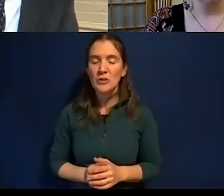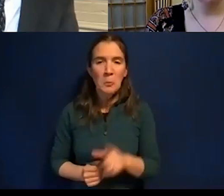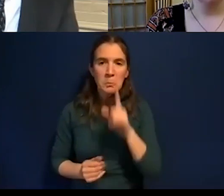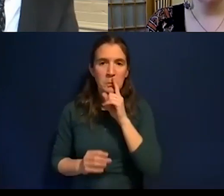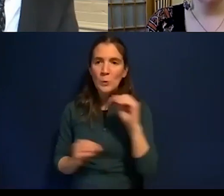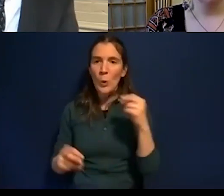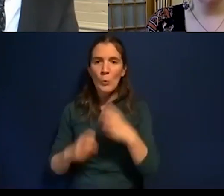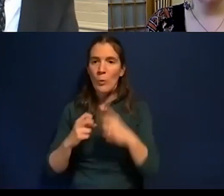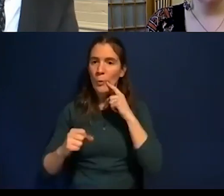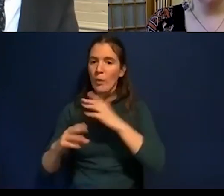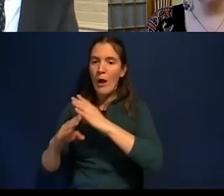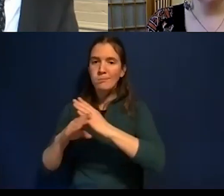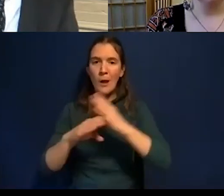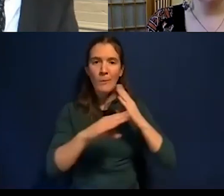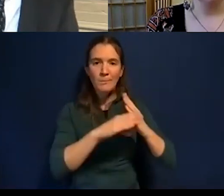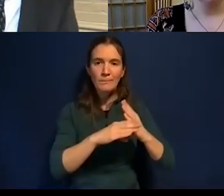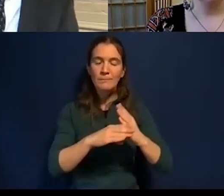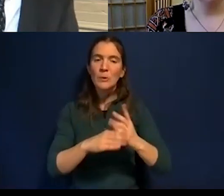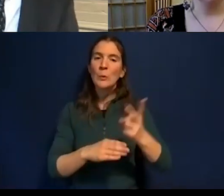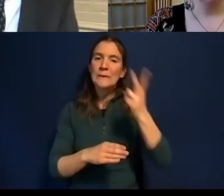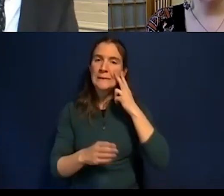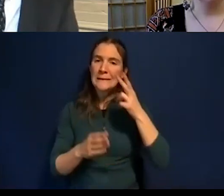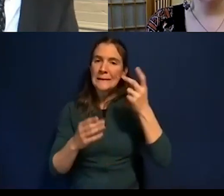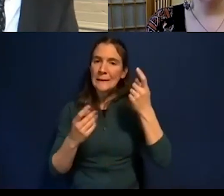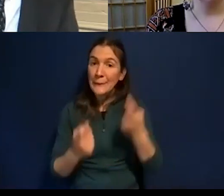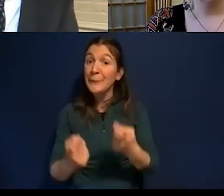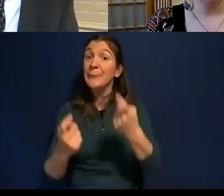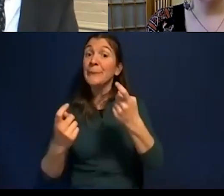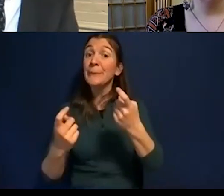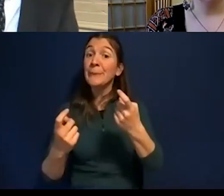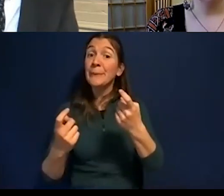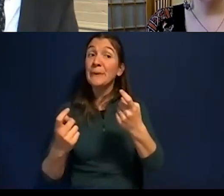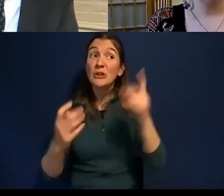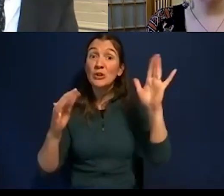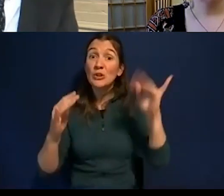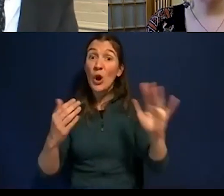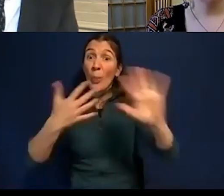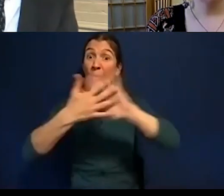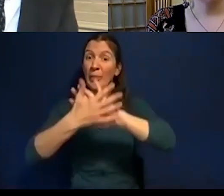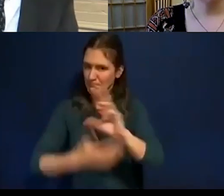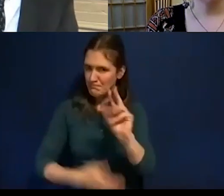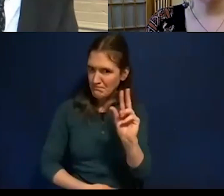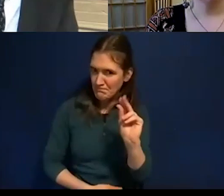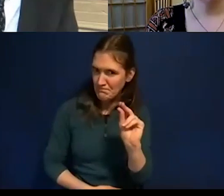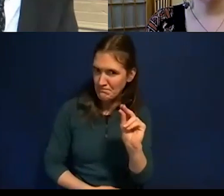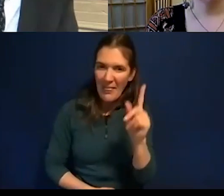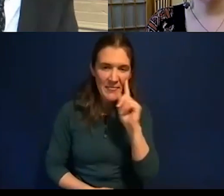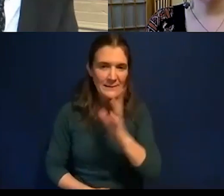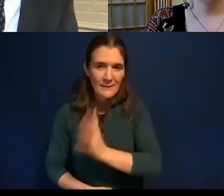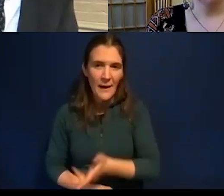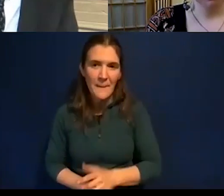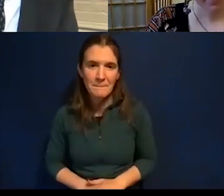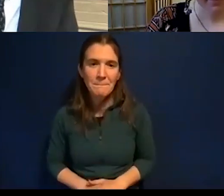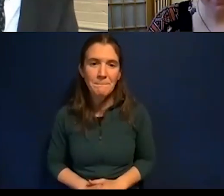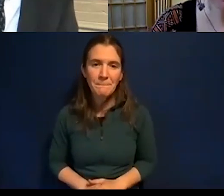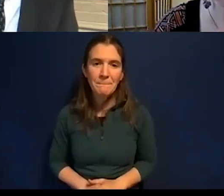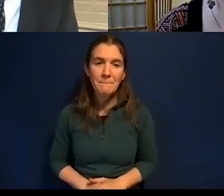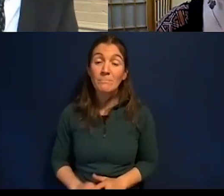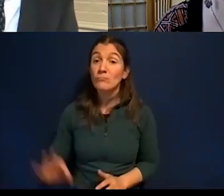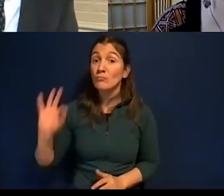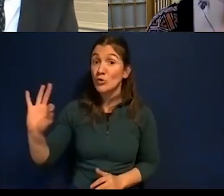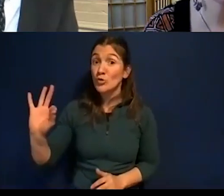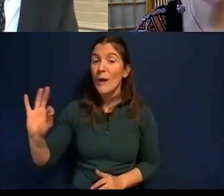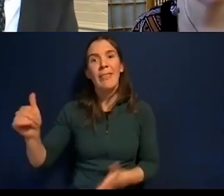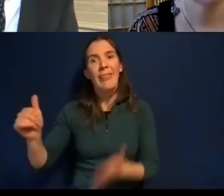the skier itself pose no issue in terms of collecting snow. That's